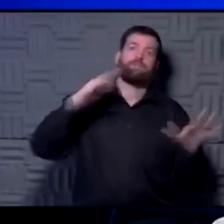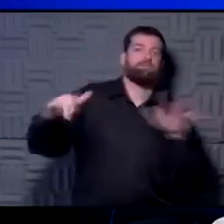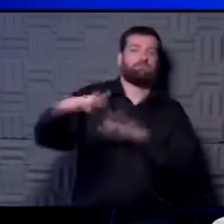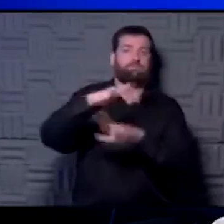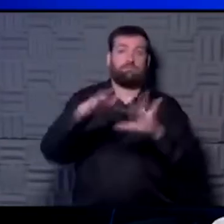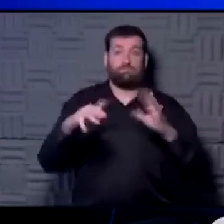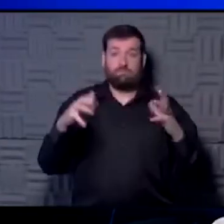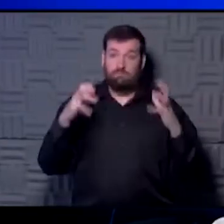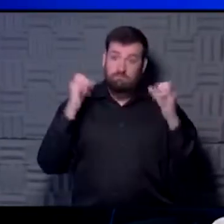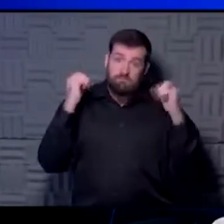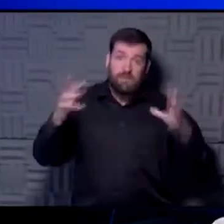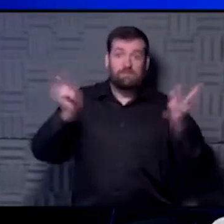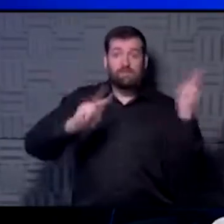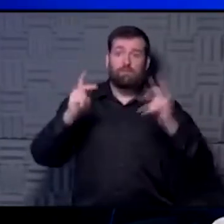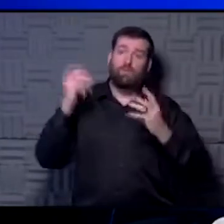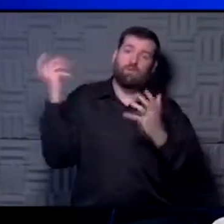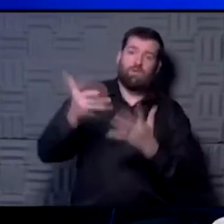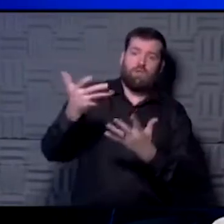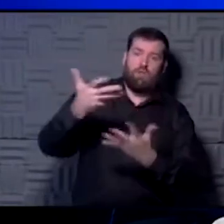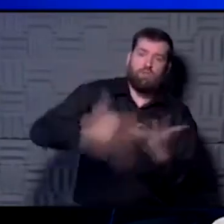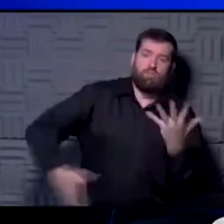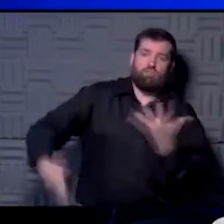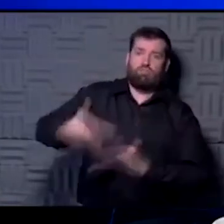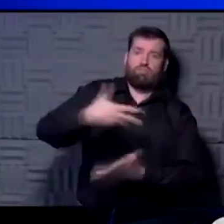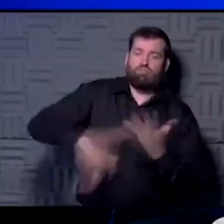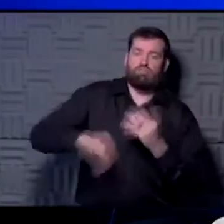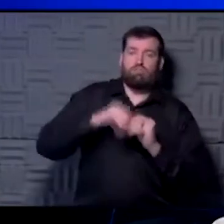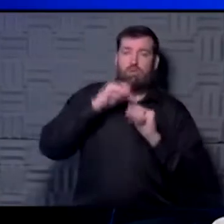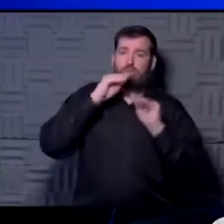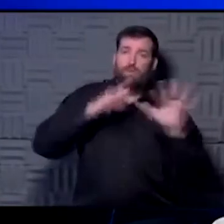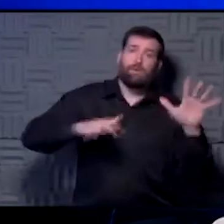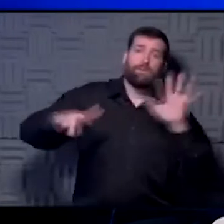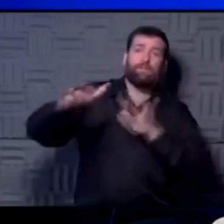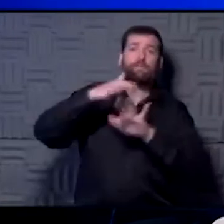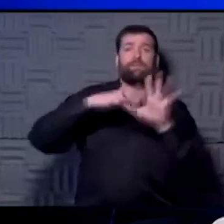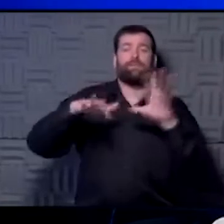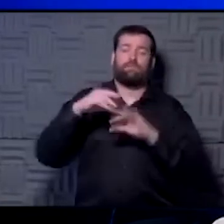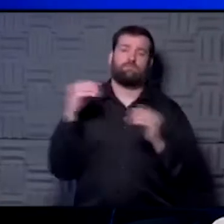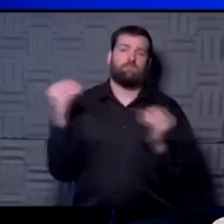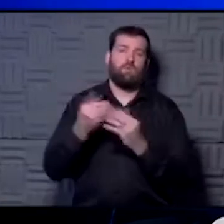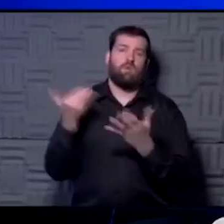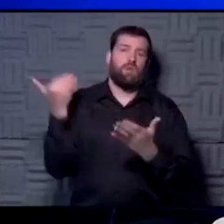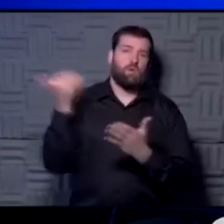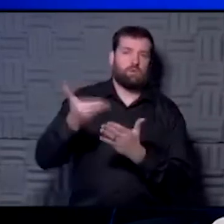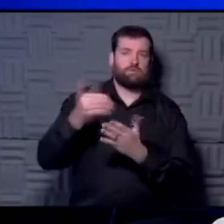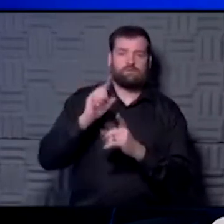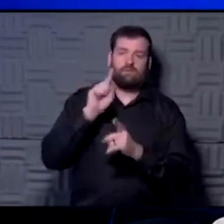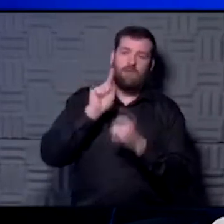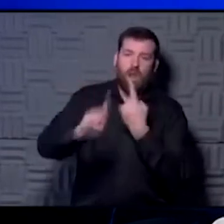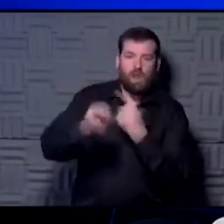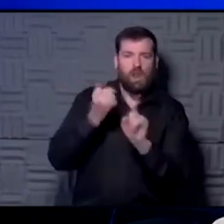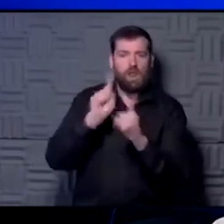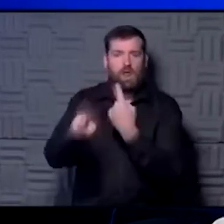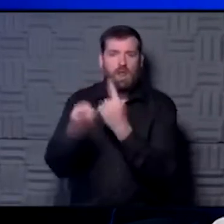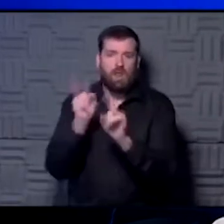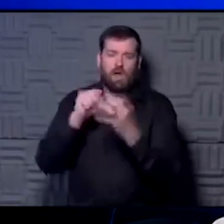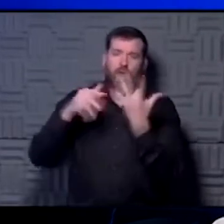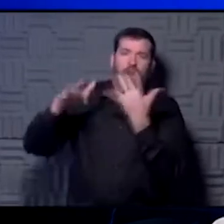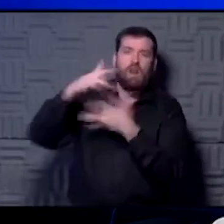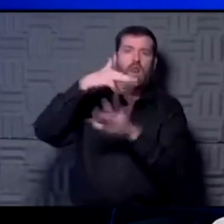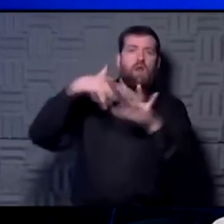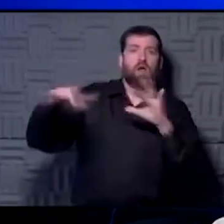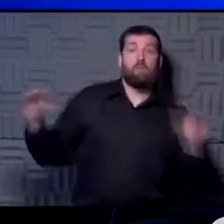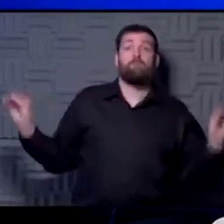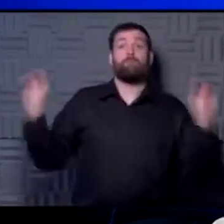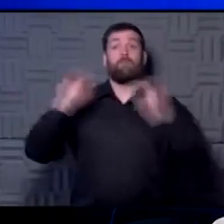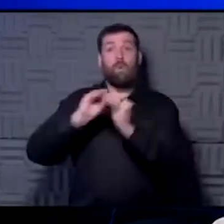if you have a lot of people who are closer together, the breath clouds are closer together, and you're walking through it and you're in them more and